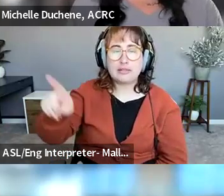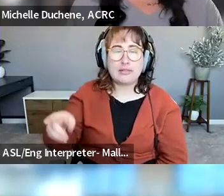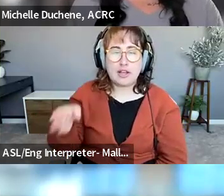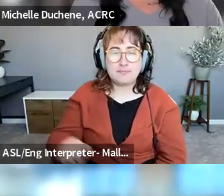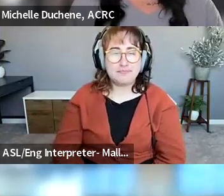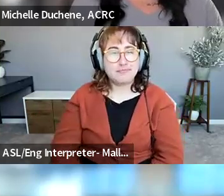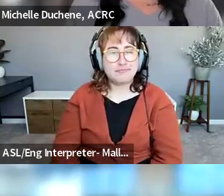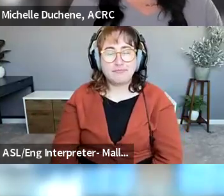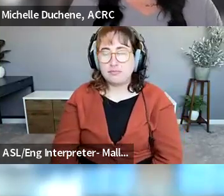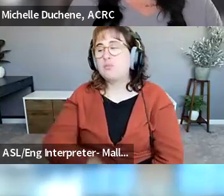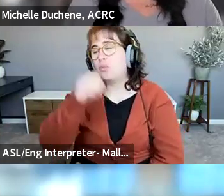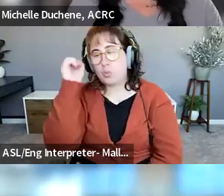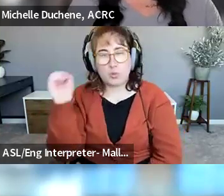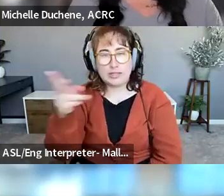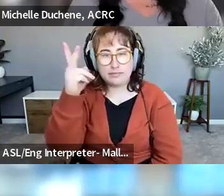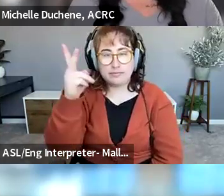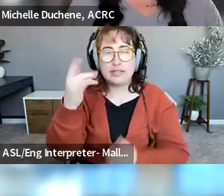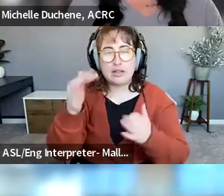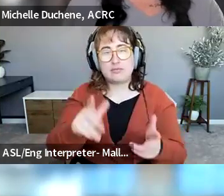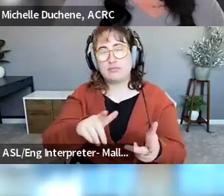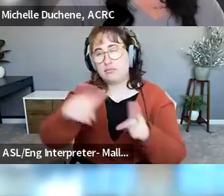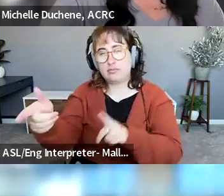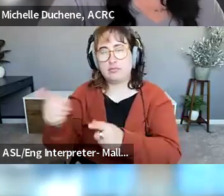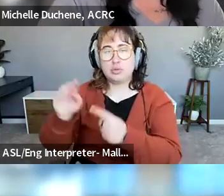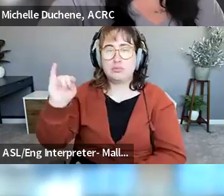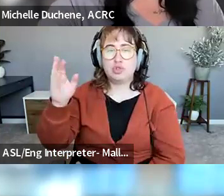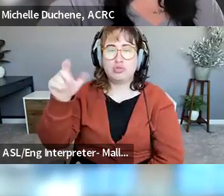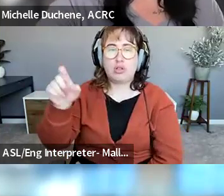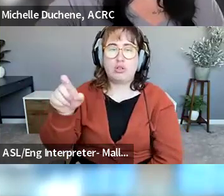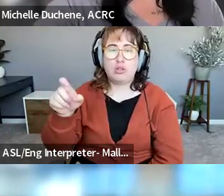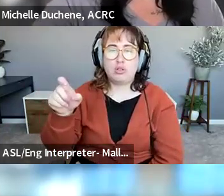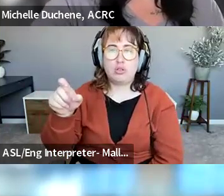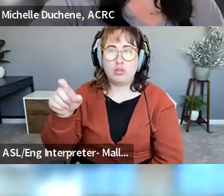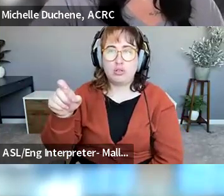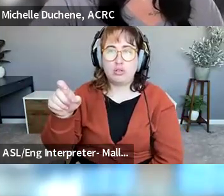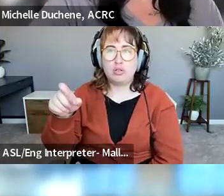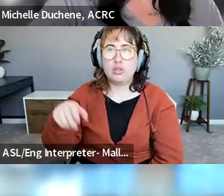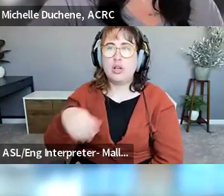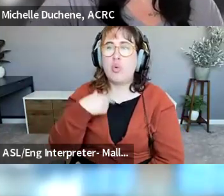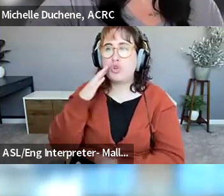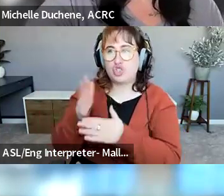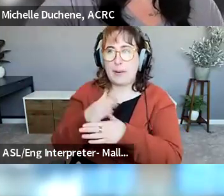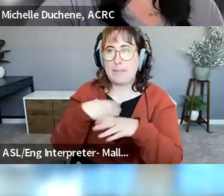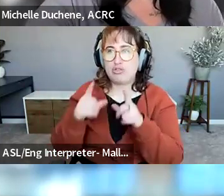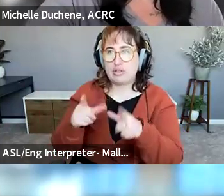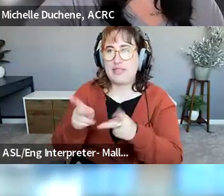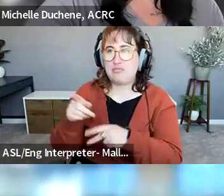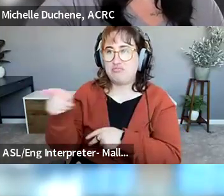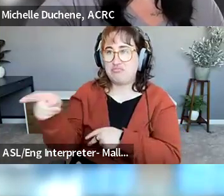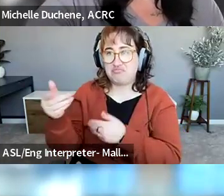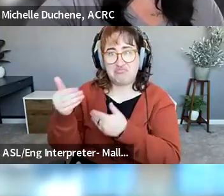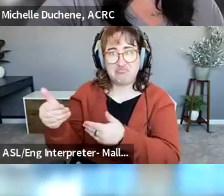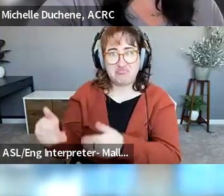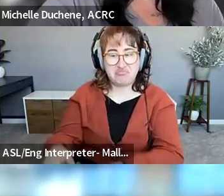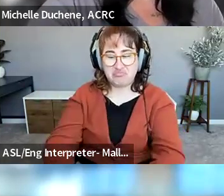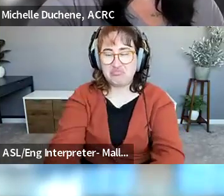all right, I am now going to throw it to Michelle Duchesne, and I am going to share my screen, Michelle, and let you